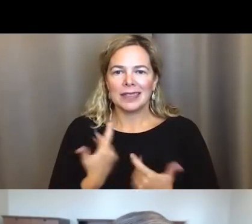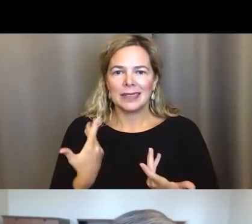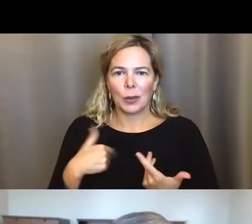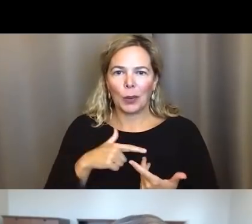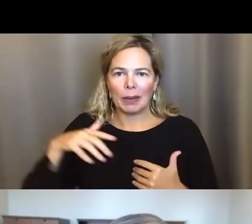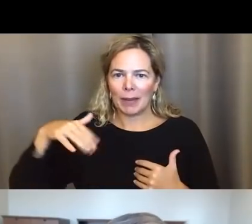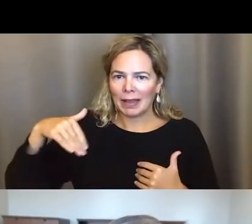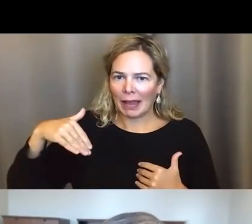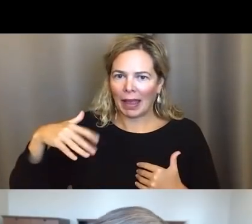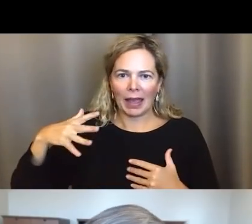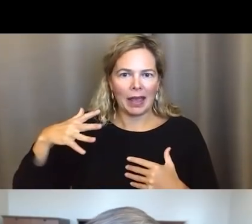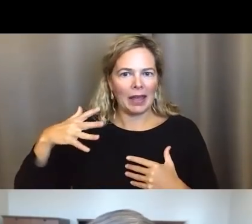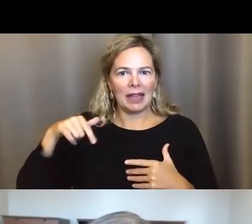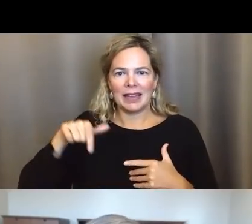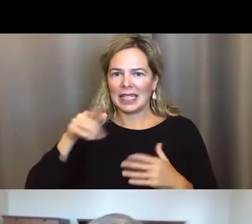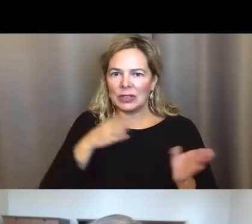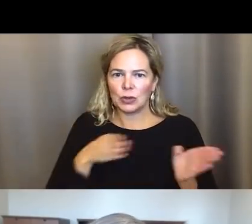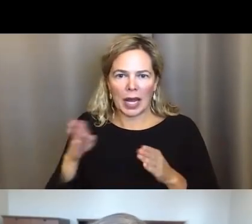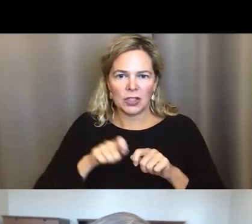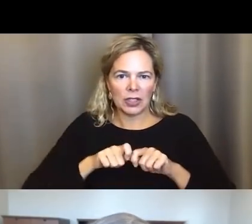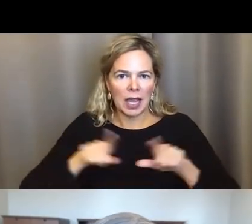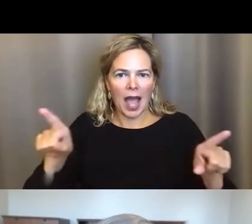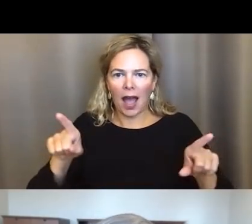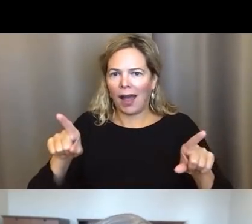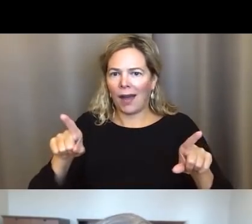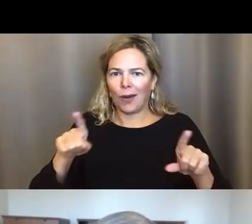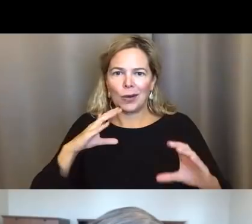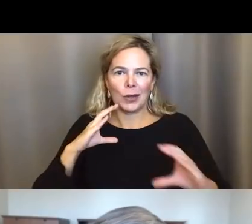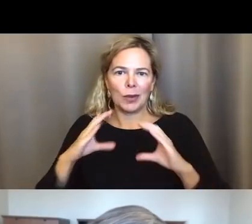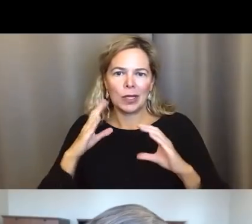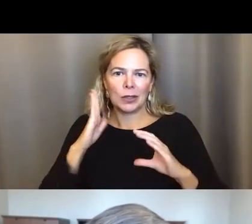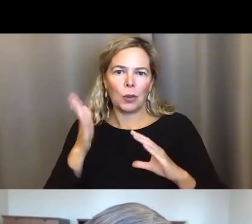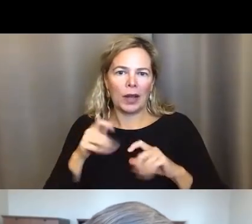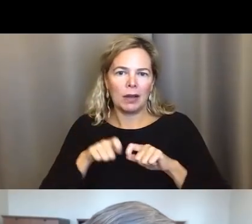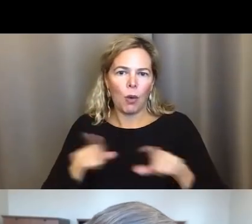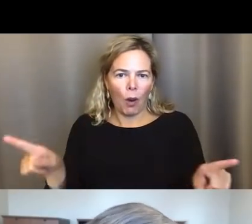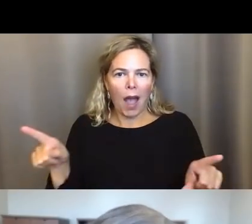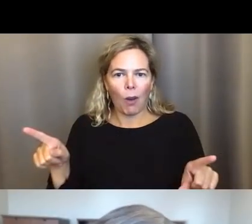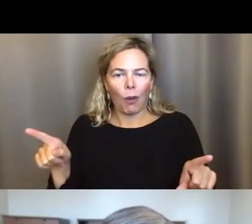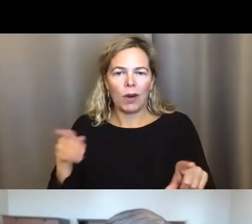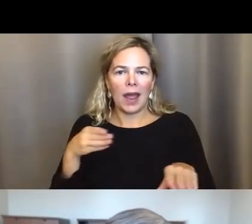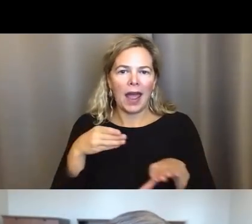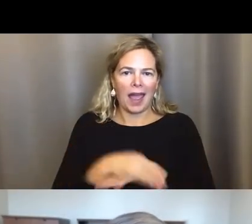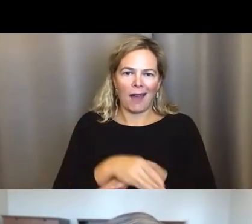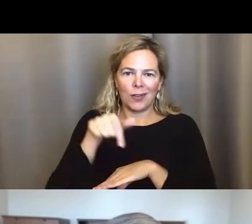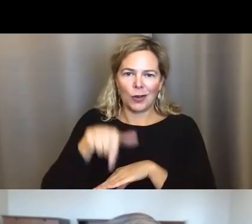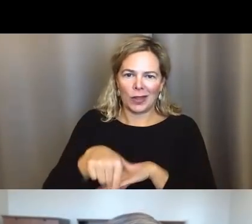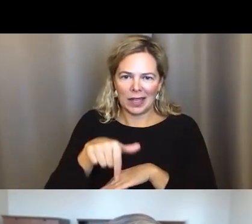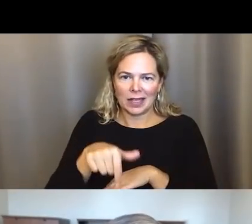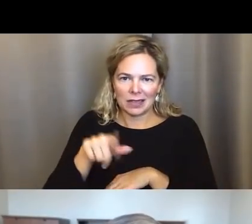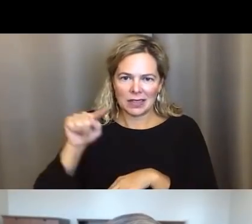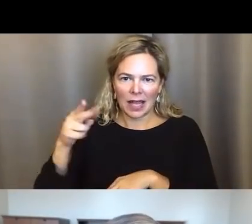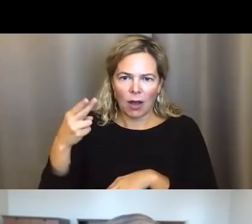this strategy out and communicating. Communication will go out after this, after the town